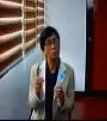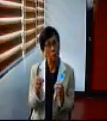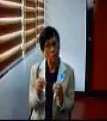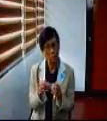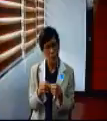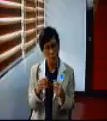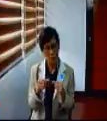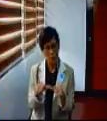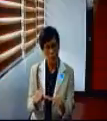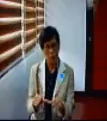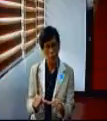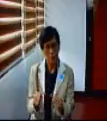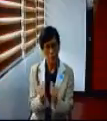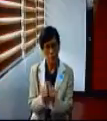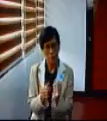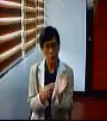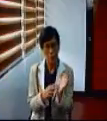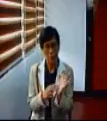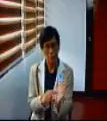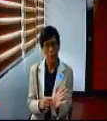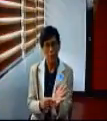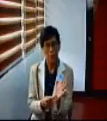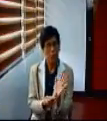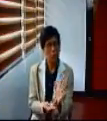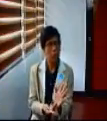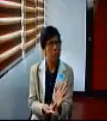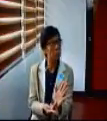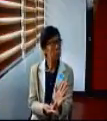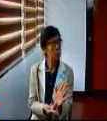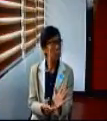proceed with my presentation.